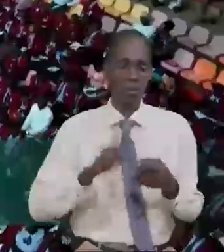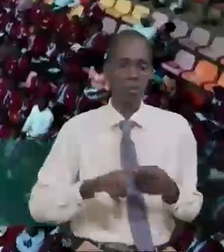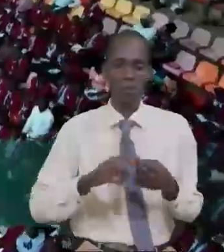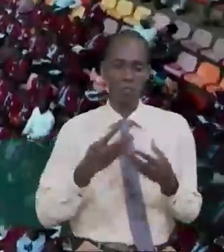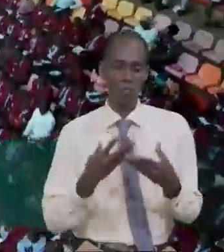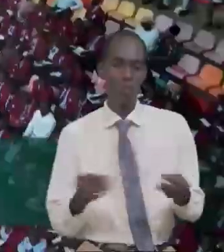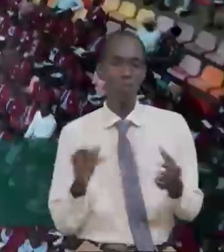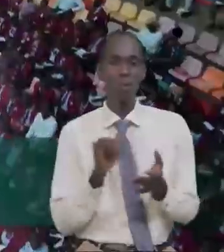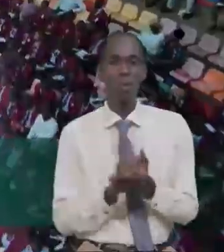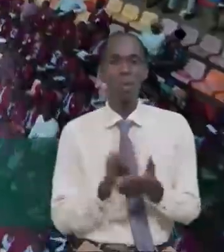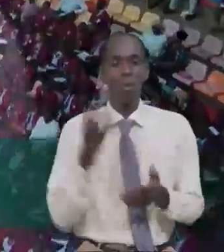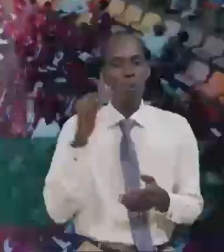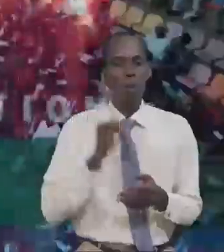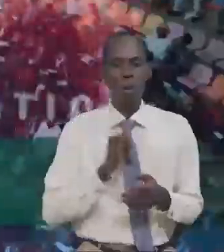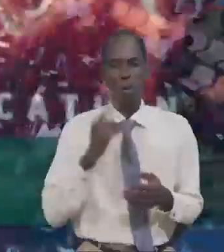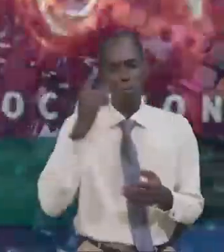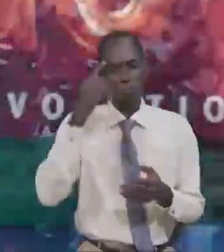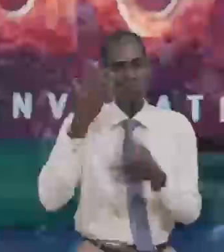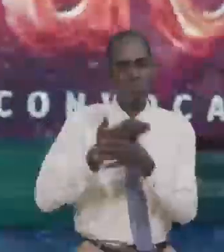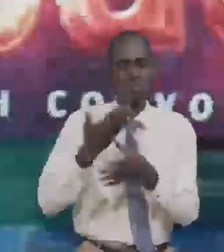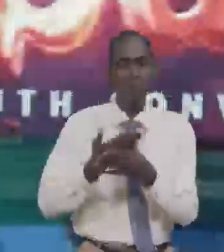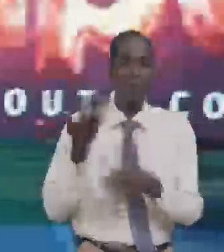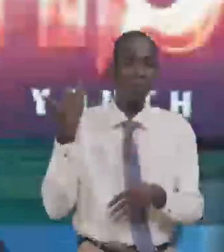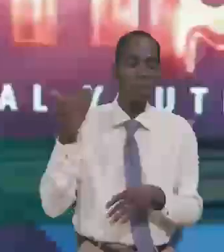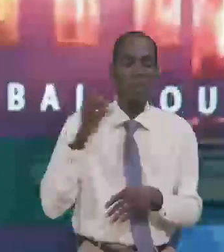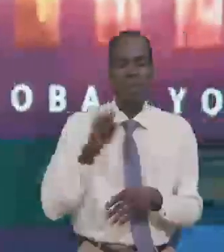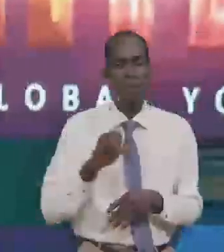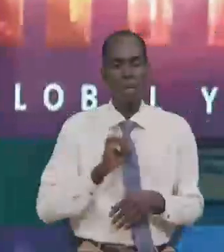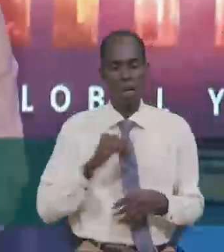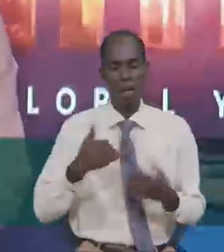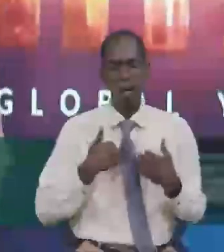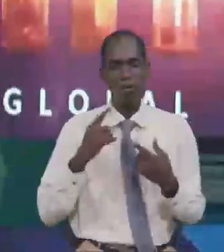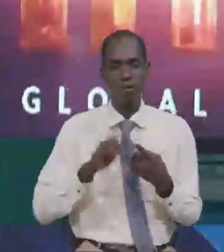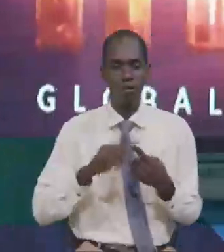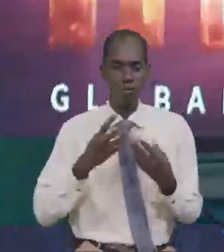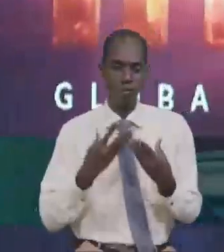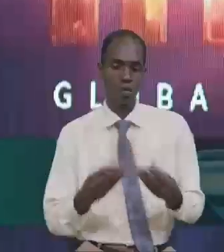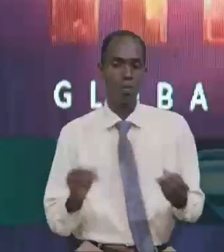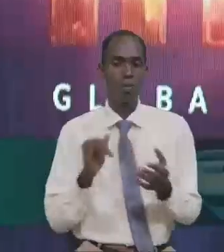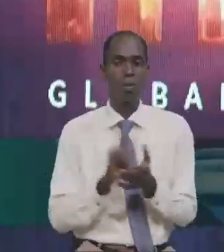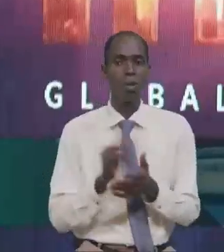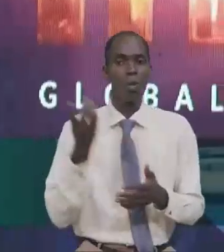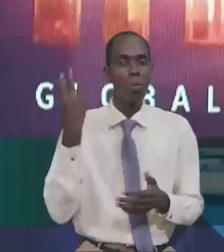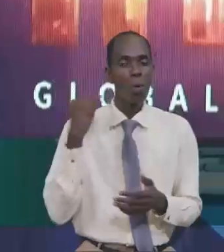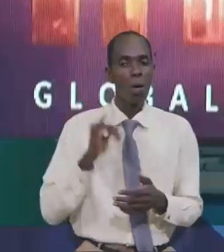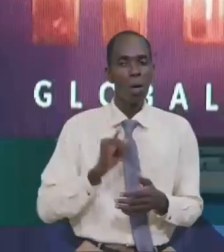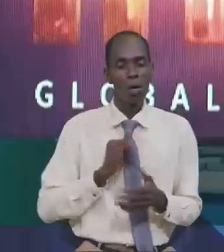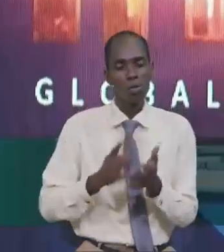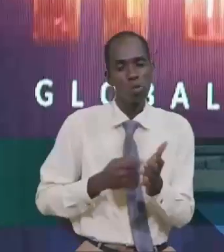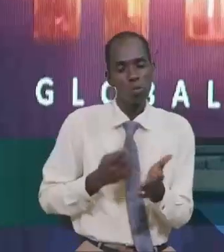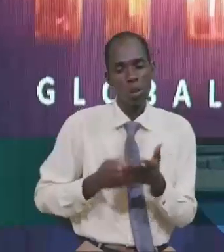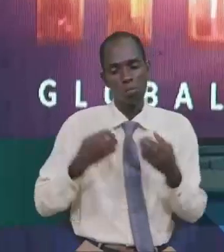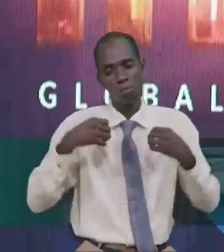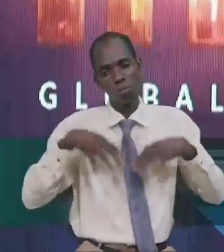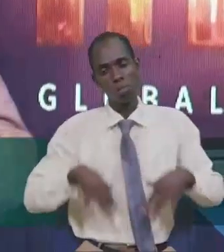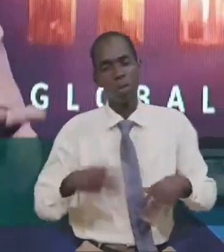sometimes discouraged in despair? Yes, I had to mend that. Was I just going here and there without knowing